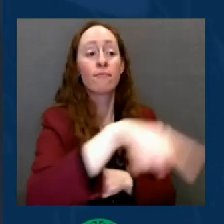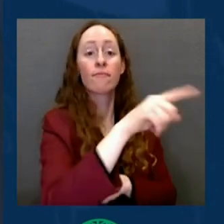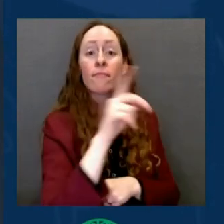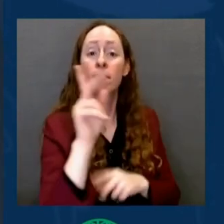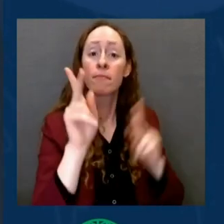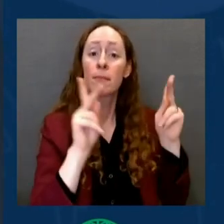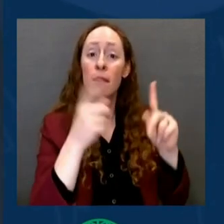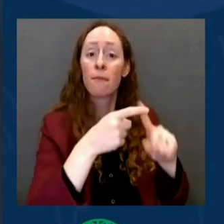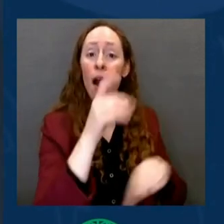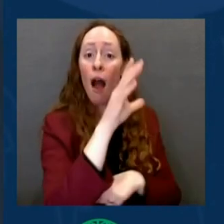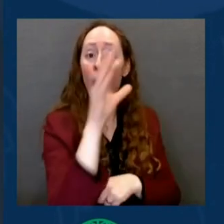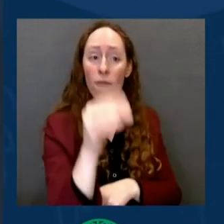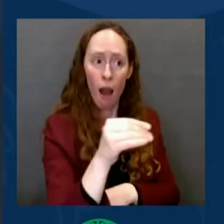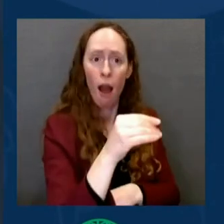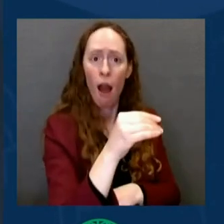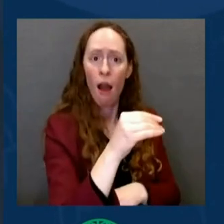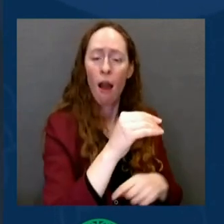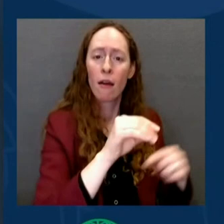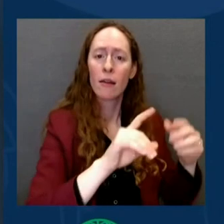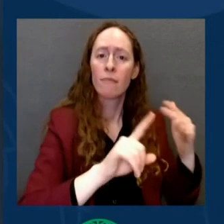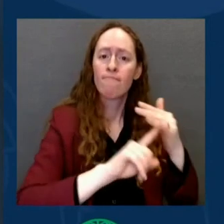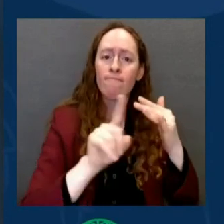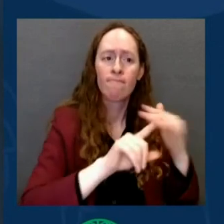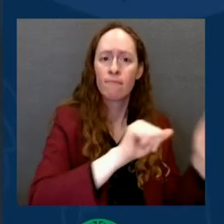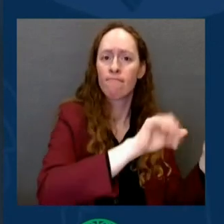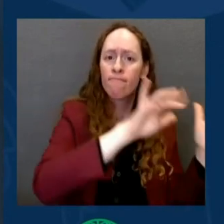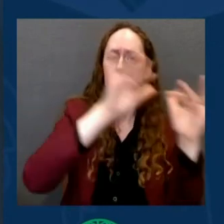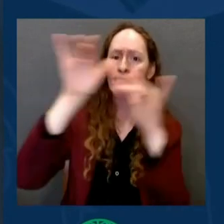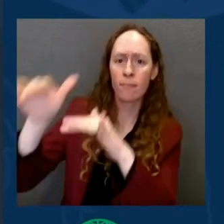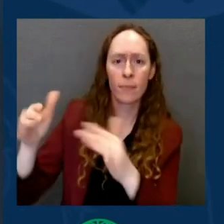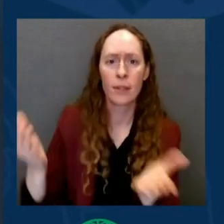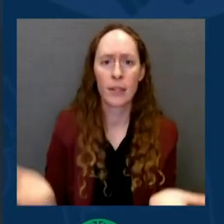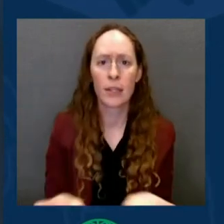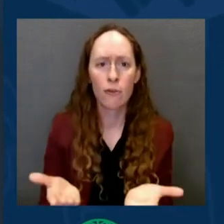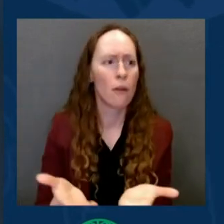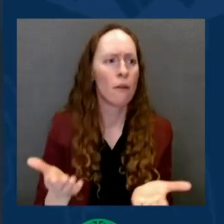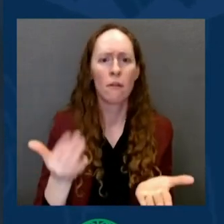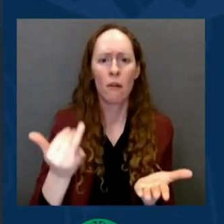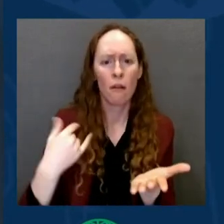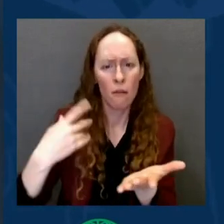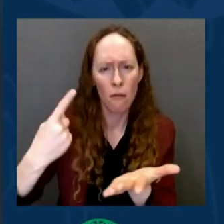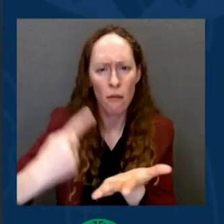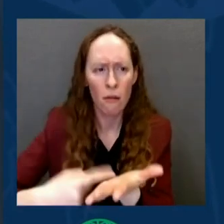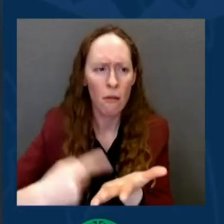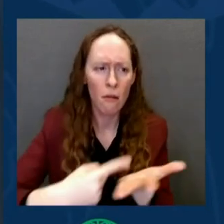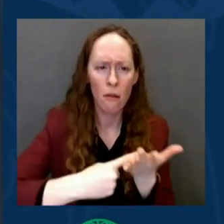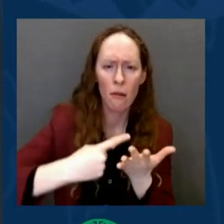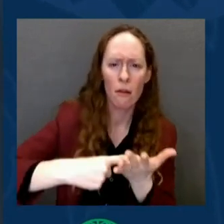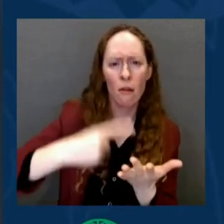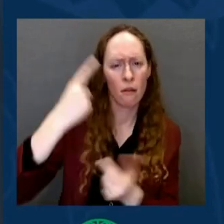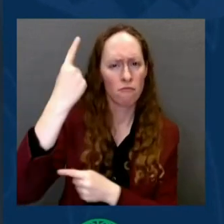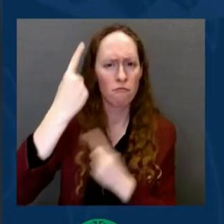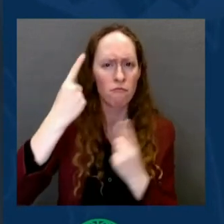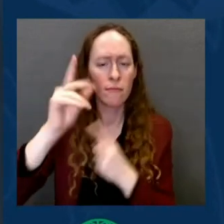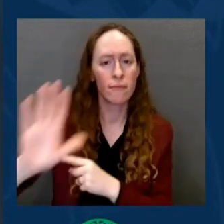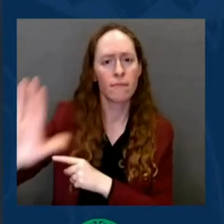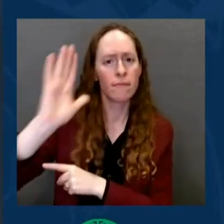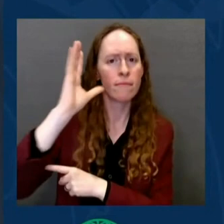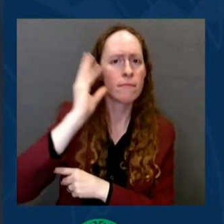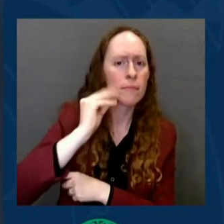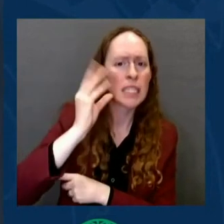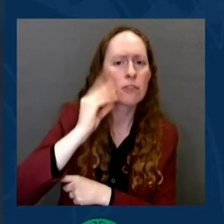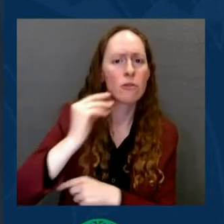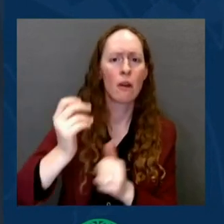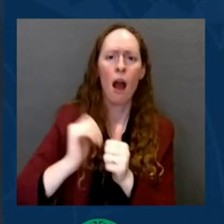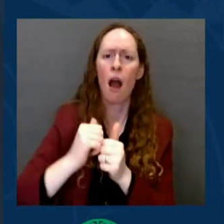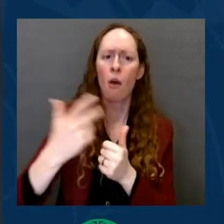States and make sure their insight and experiences are reflected in our work. And finally, I'm grateful that all